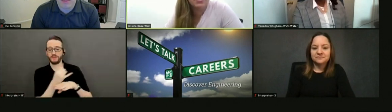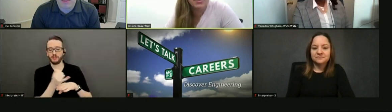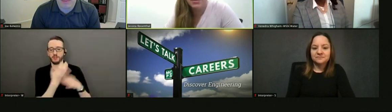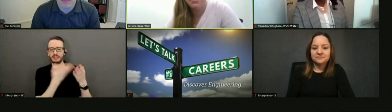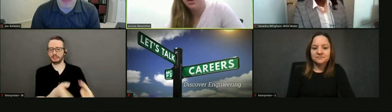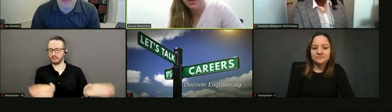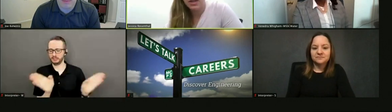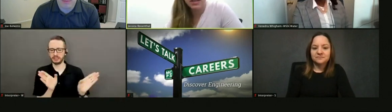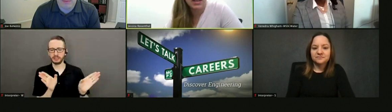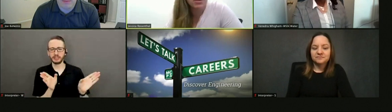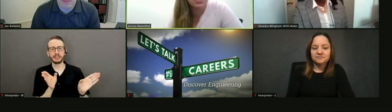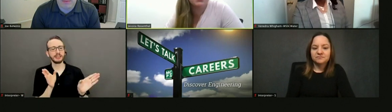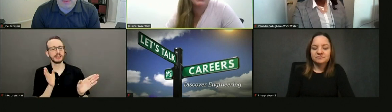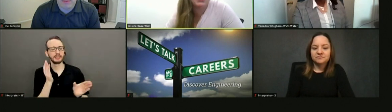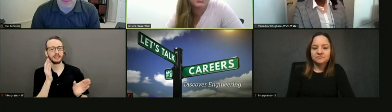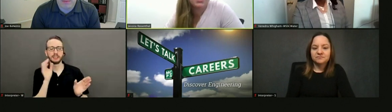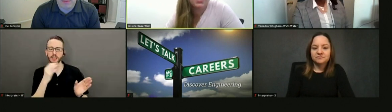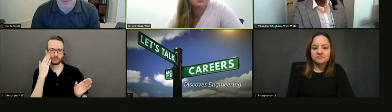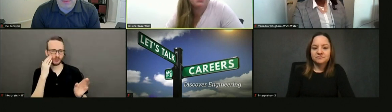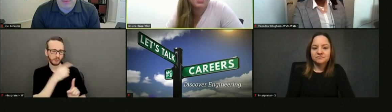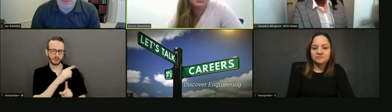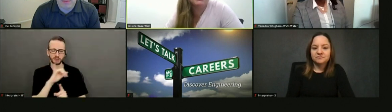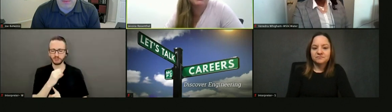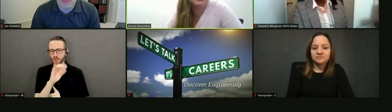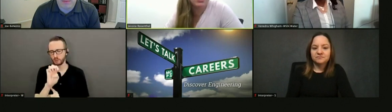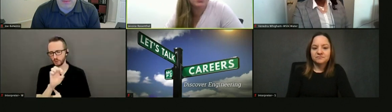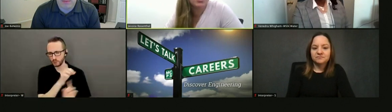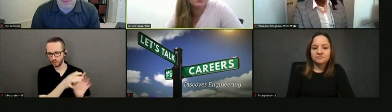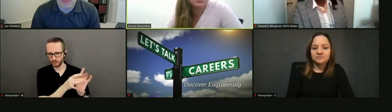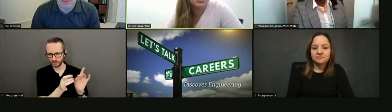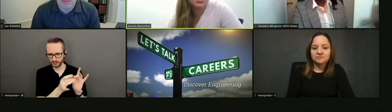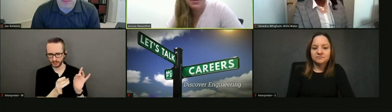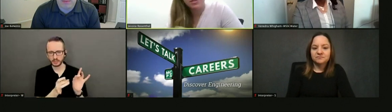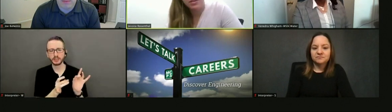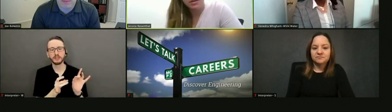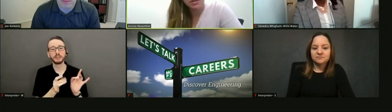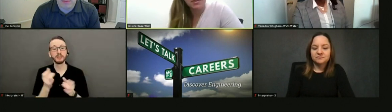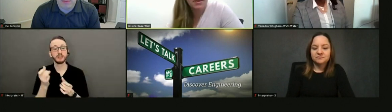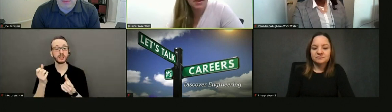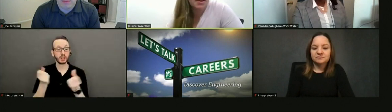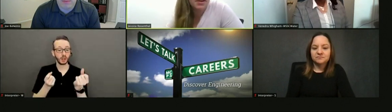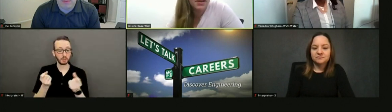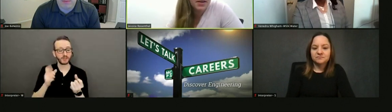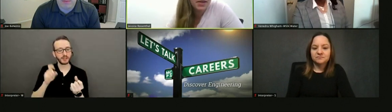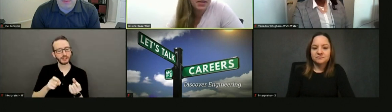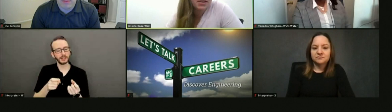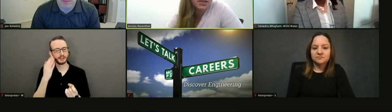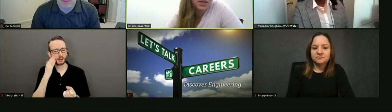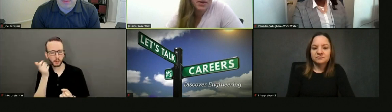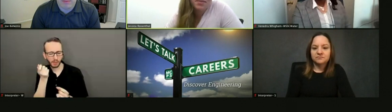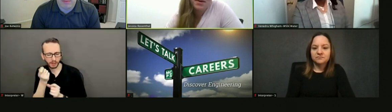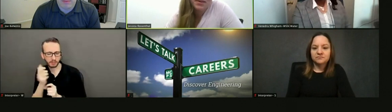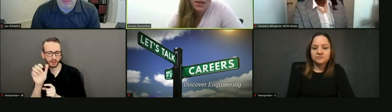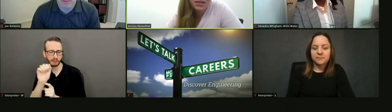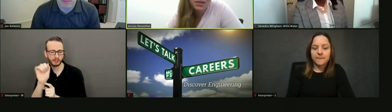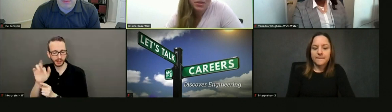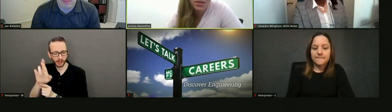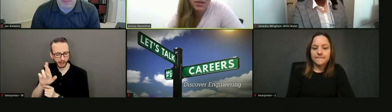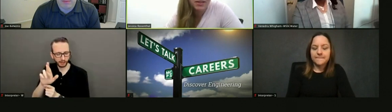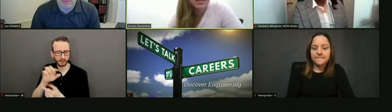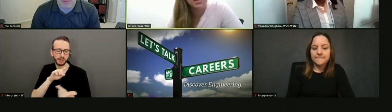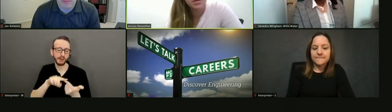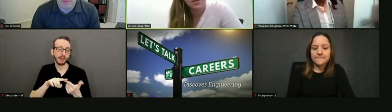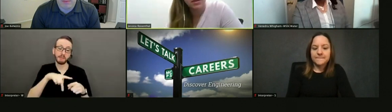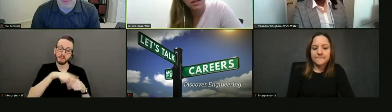think you have to kind of know a lot, like what Joe was saying, automotive industry, you have to know a little bit about aerodynamics and a little bit about